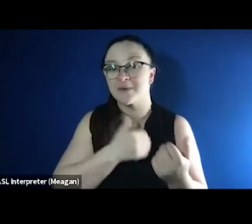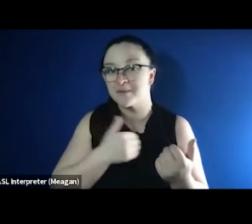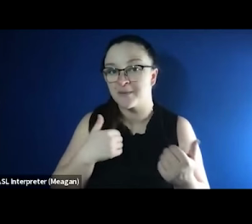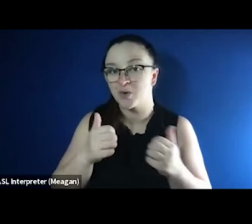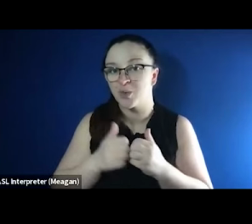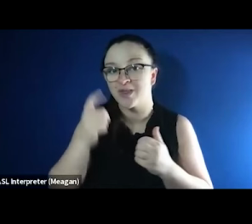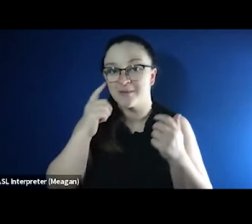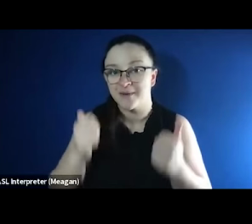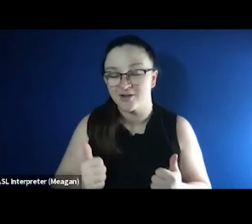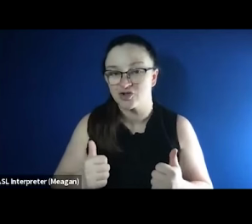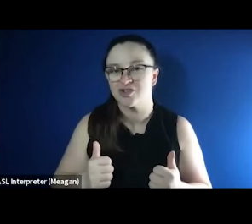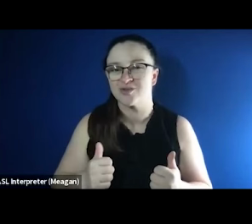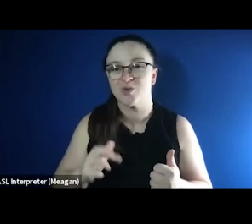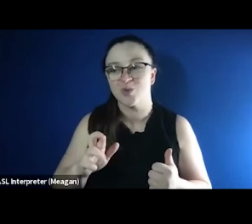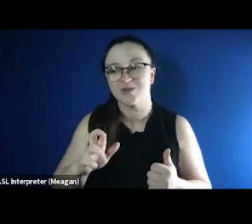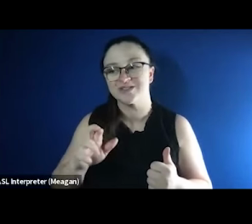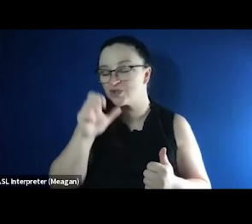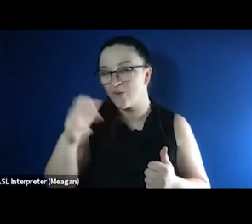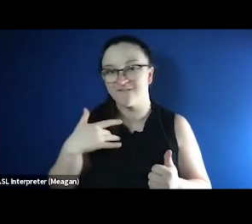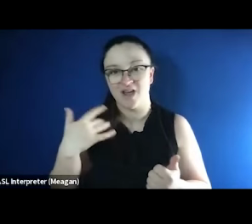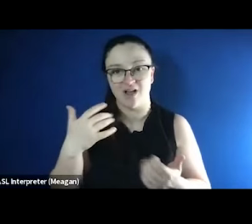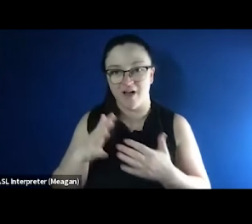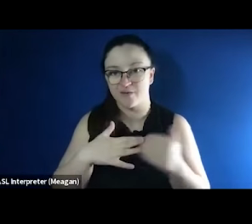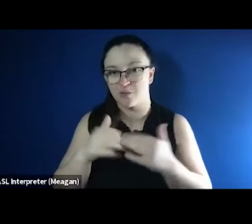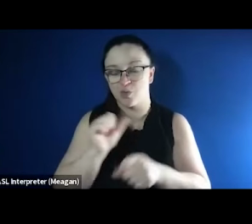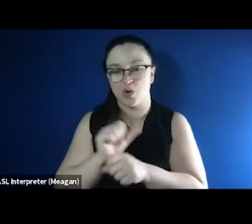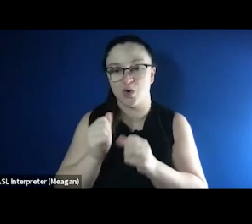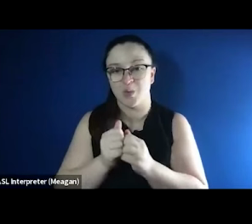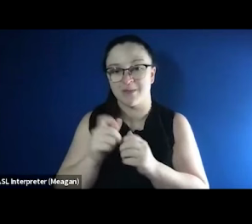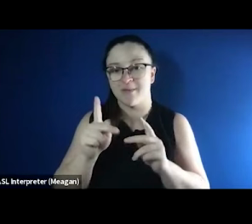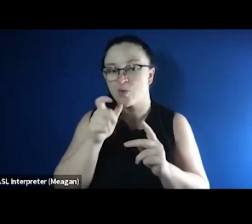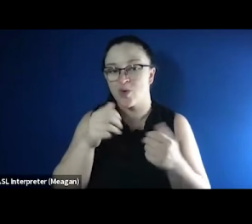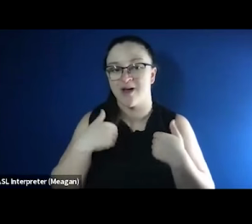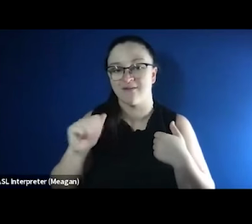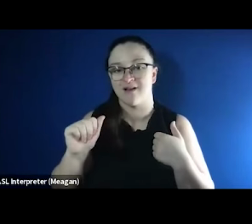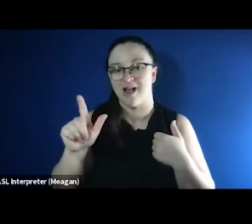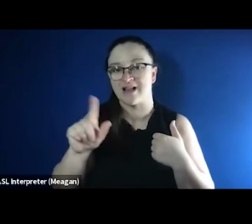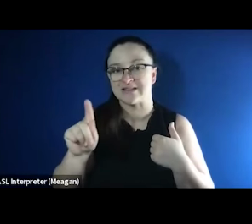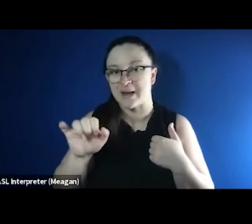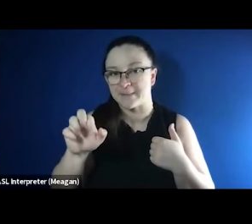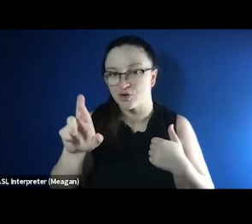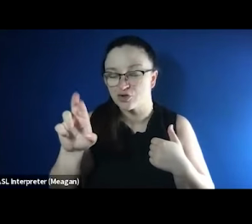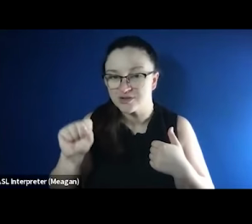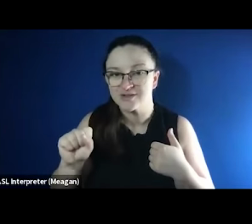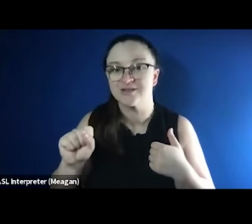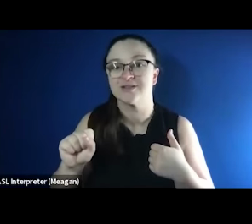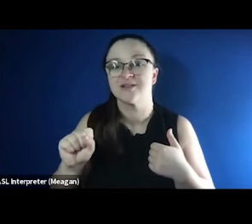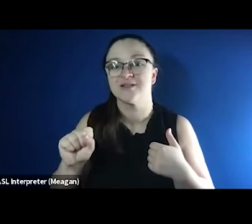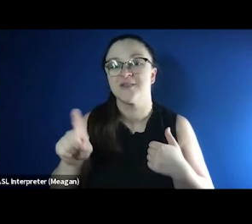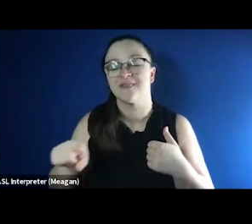of discomfort working with people with Alzheimer's disease, and more knowledge about the disease were more likely to have